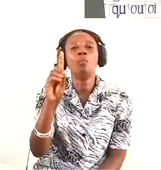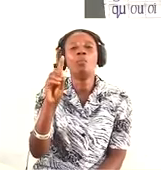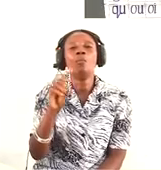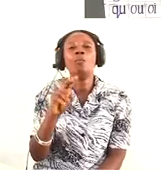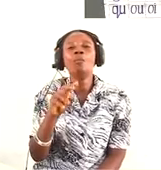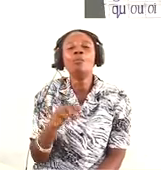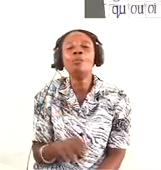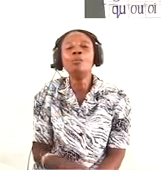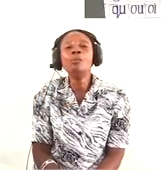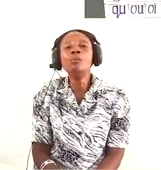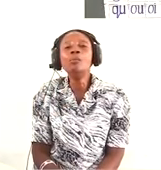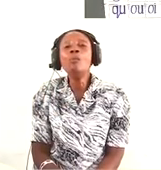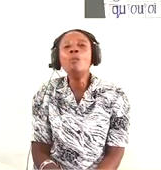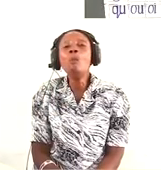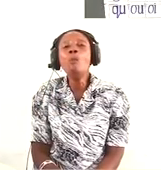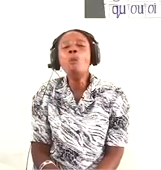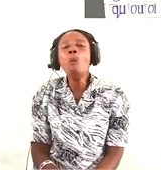Let's try this one.